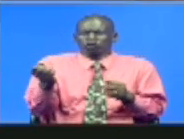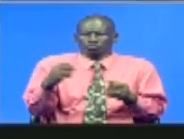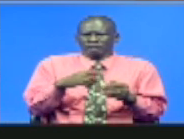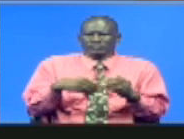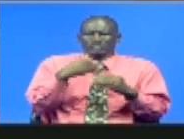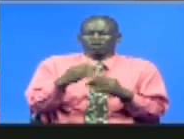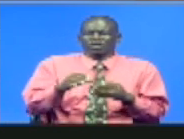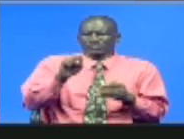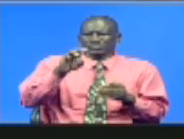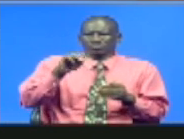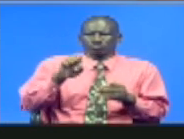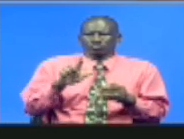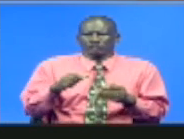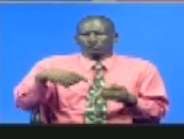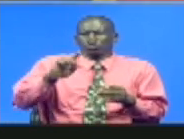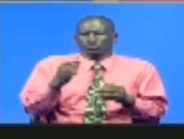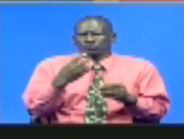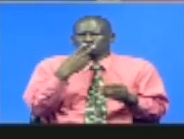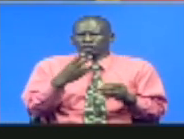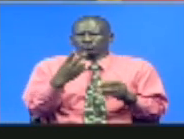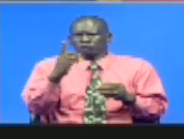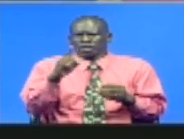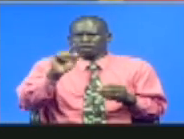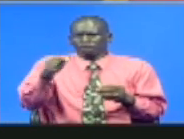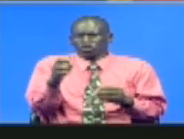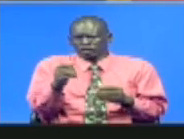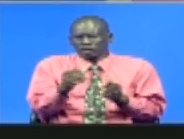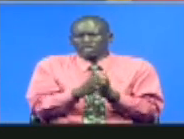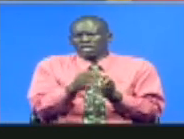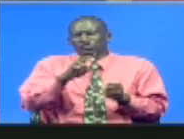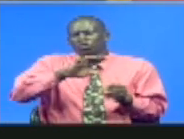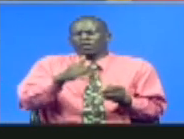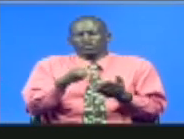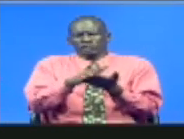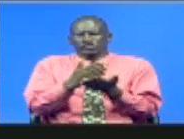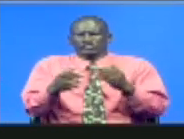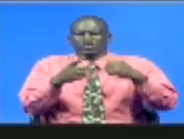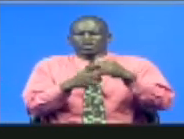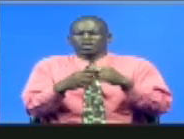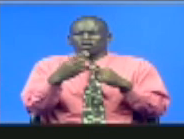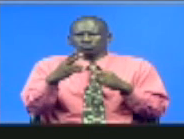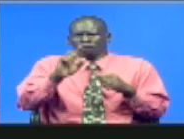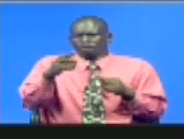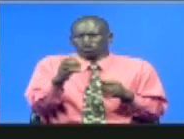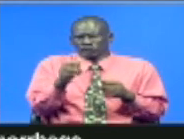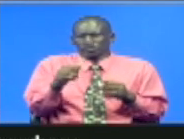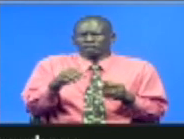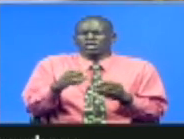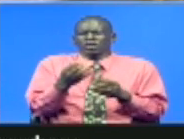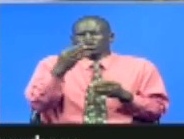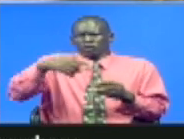Abisai won 221 million shillings, while two others shared a 62 million shillings jackpot. The three winners received